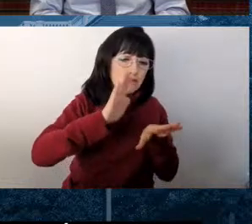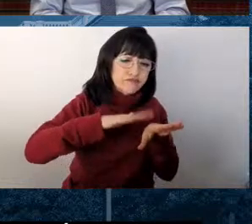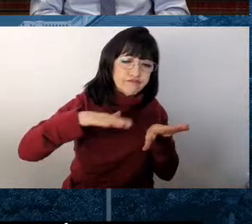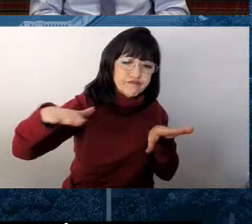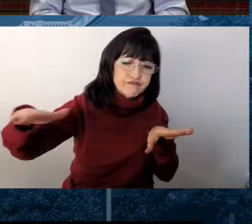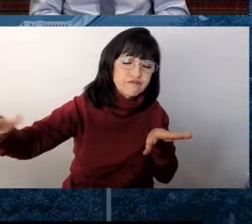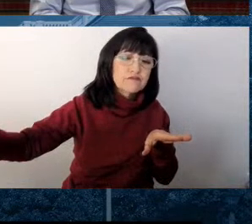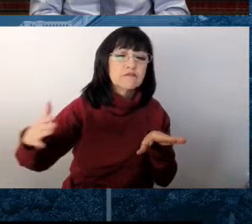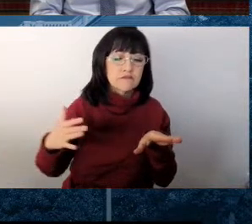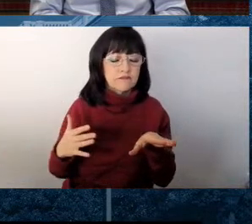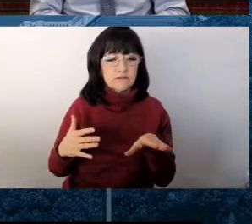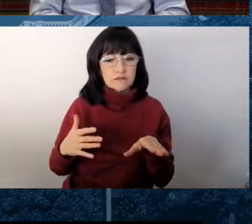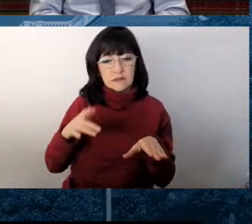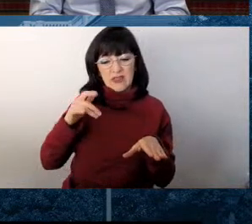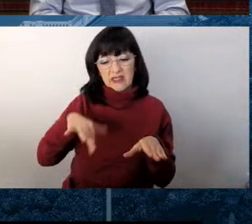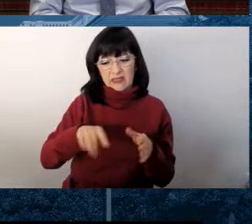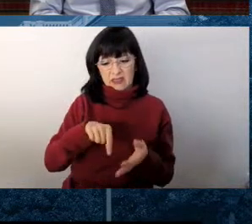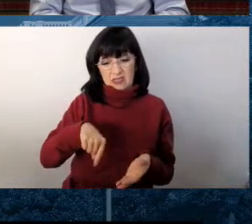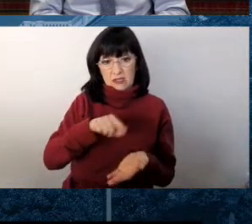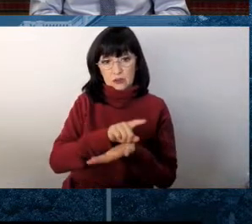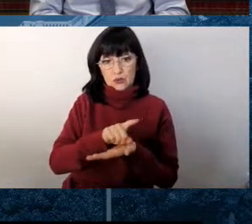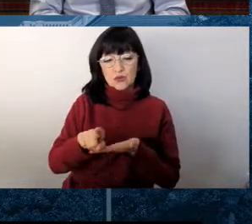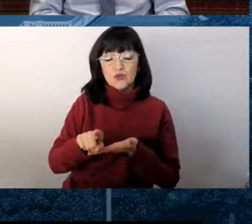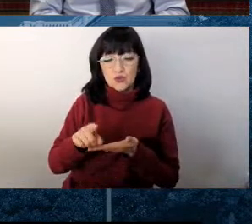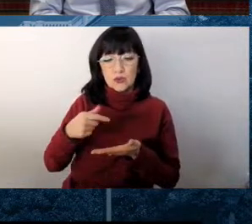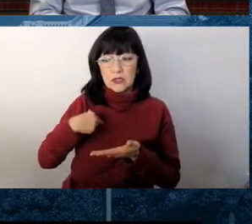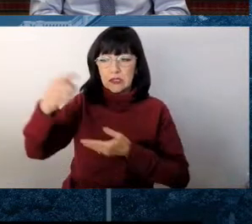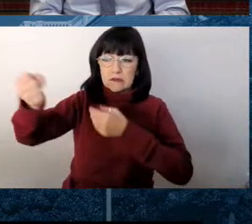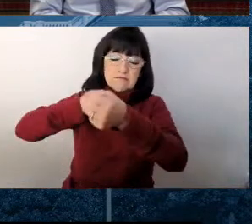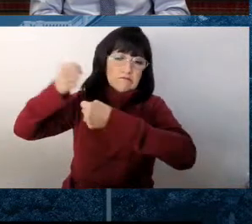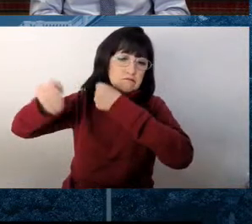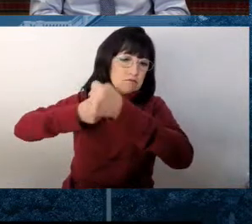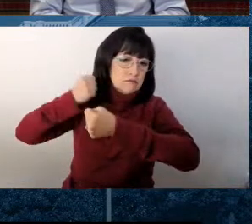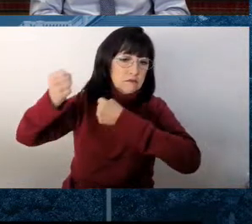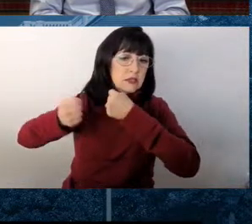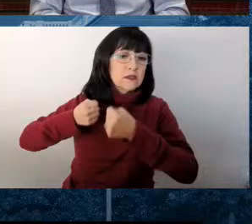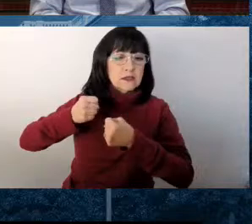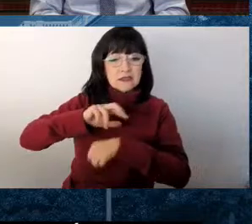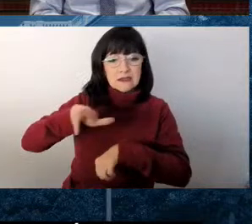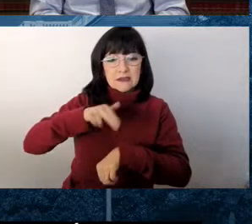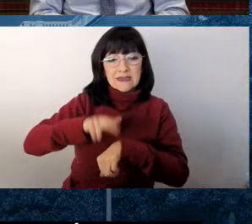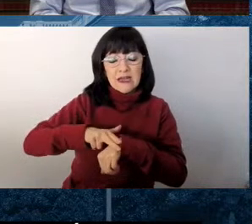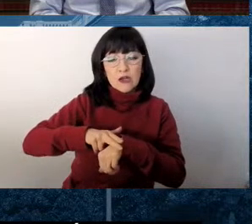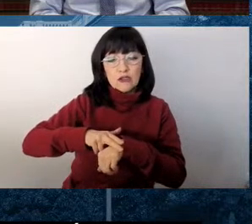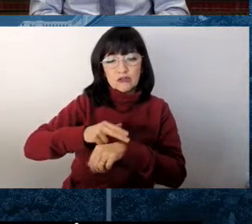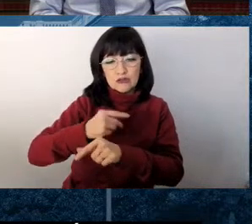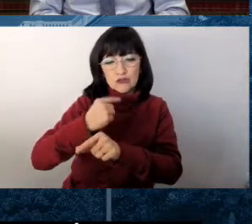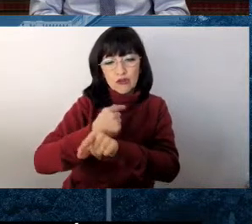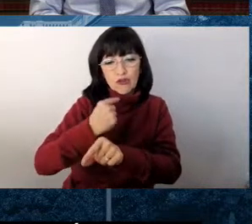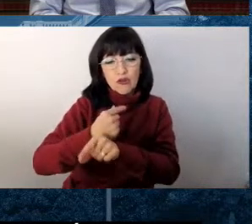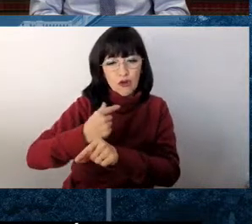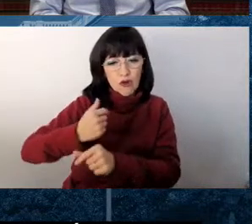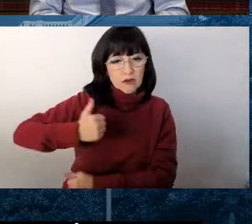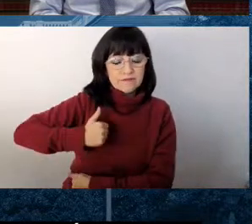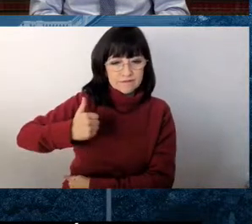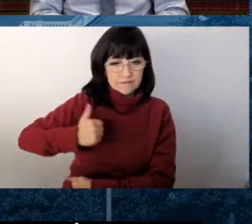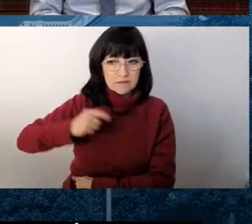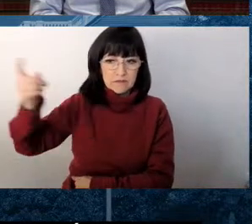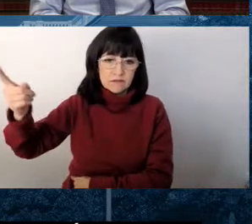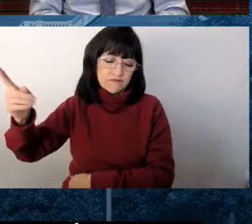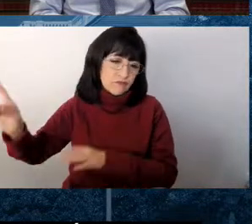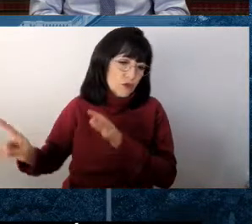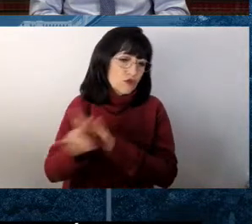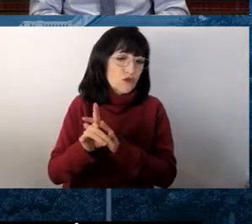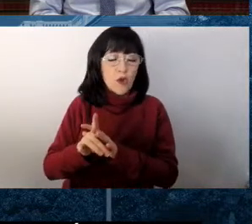We'll talk a little bit about that. I can tell you that the feedback that I've been getting from the hospitals has been incredibly